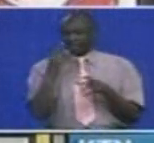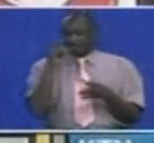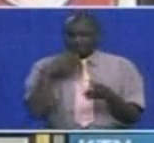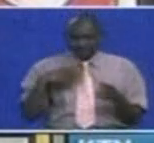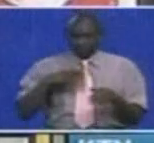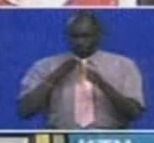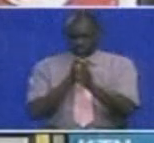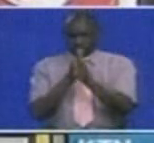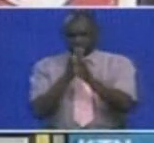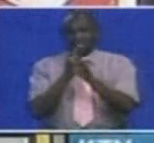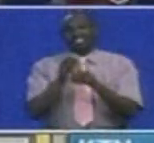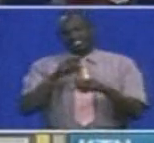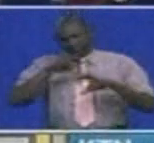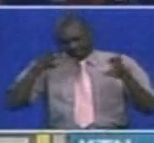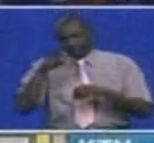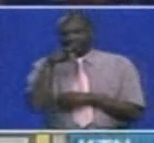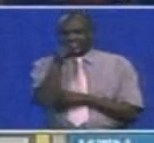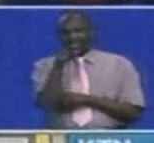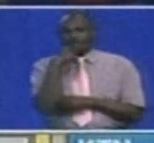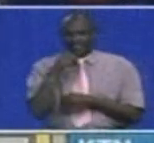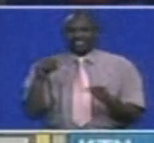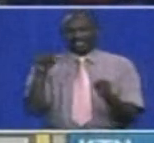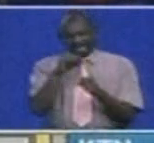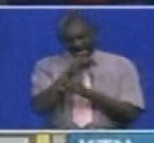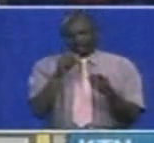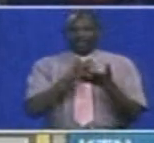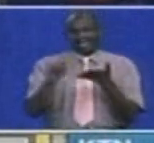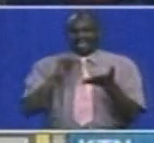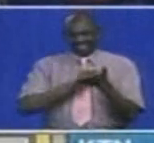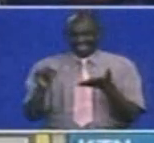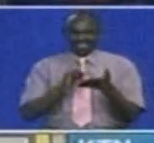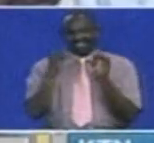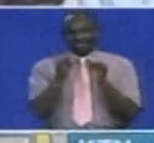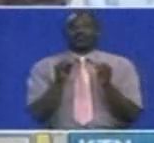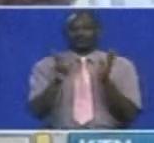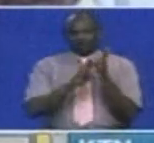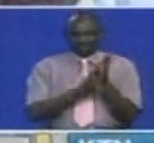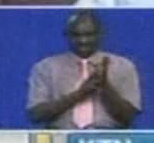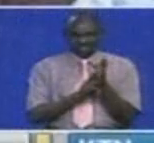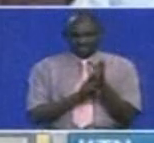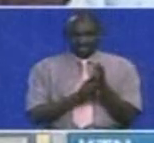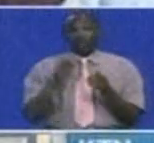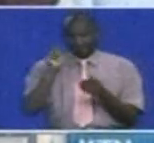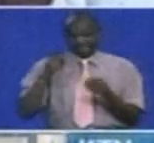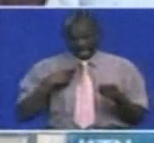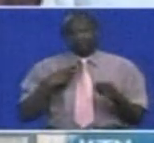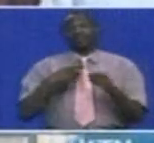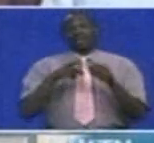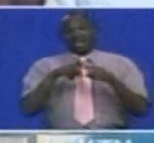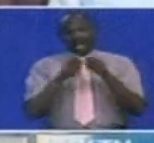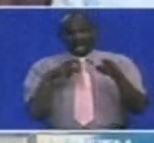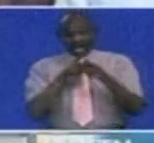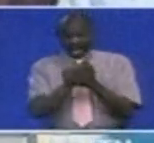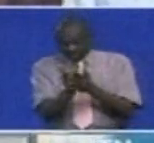at the inspection yard waiting to have their cars cleared for meeting the new regulations. Tunaambiwa tuweke governor ya digital, kumbe